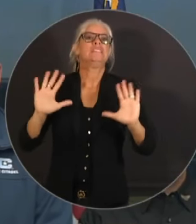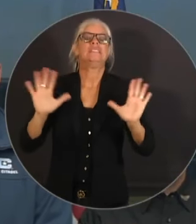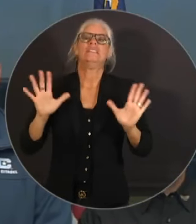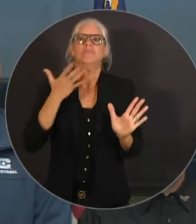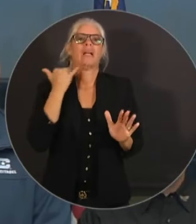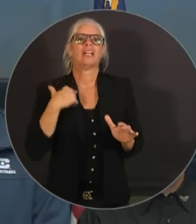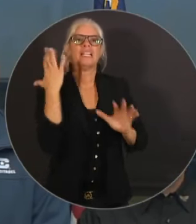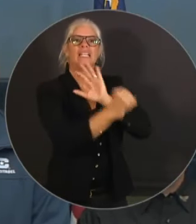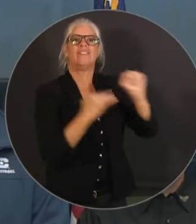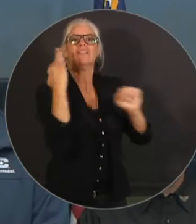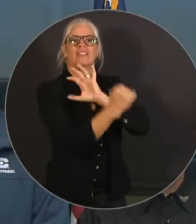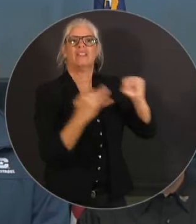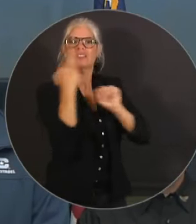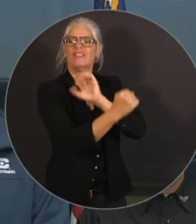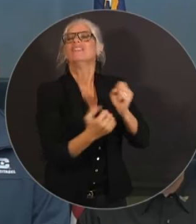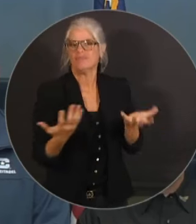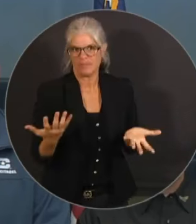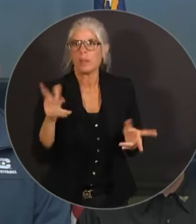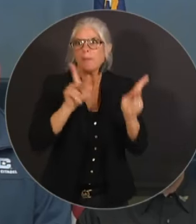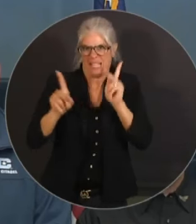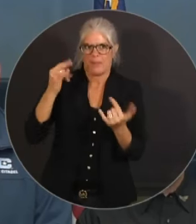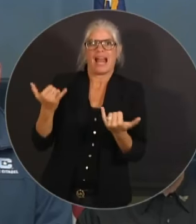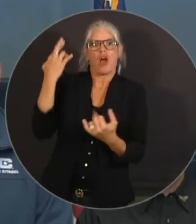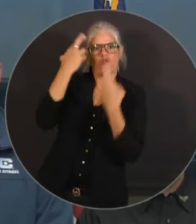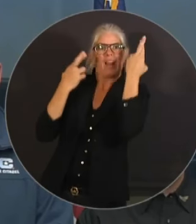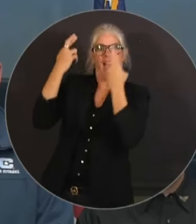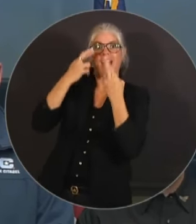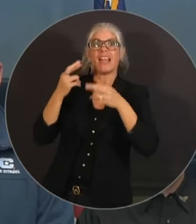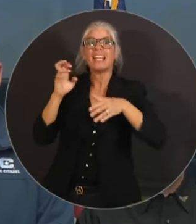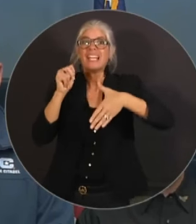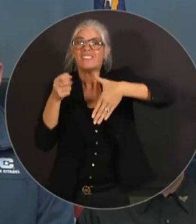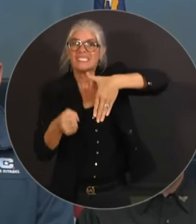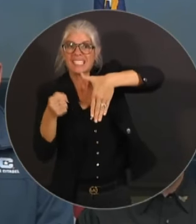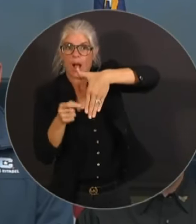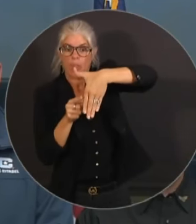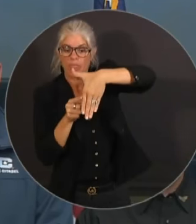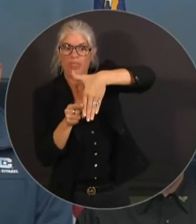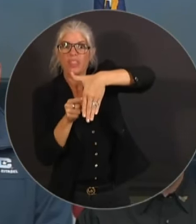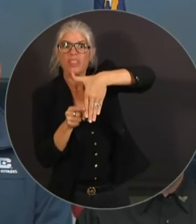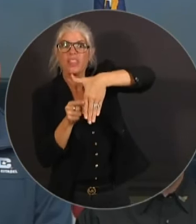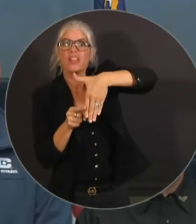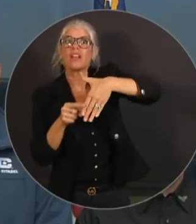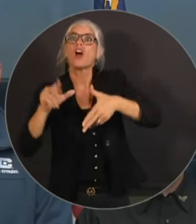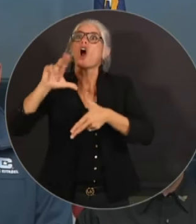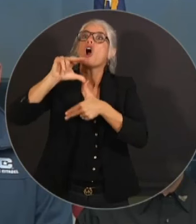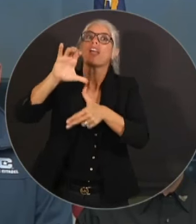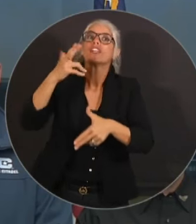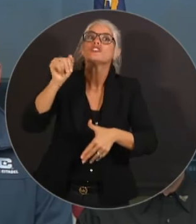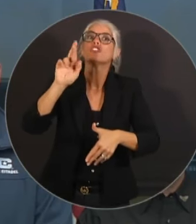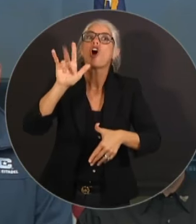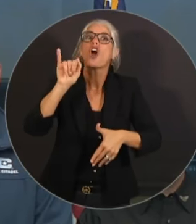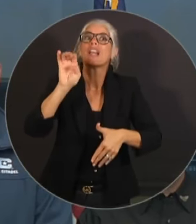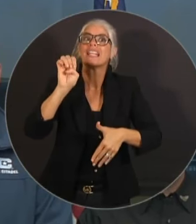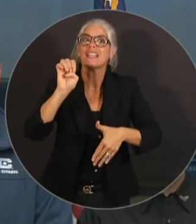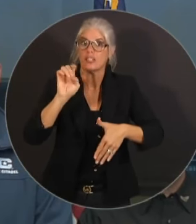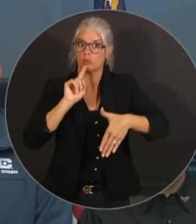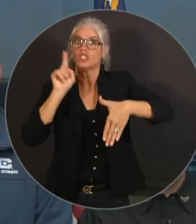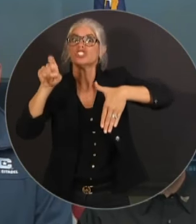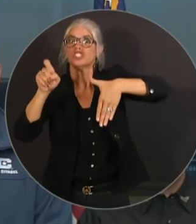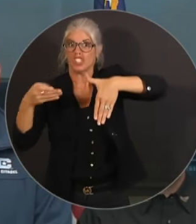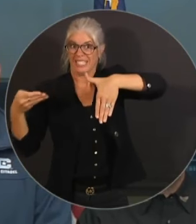as I mentioned, when you go further south on the West Coast. Hurricane Charlie was supposed to be the gut check for Tampa. It went